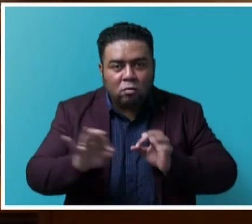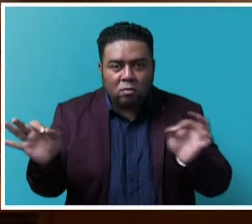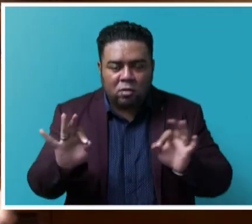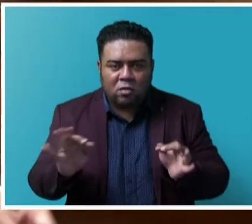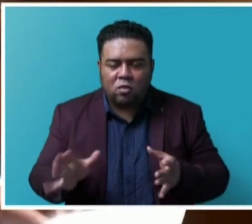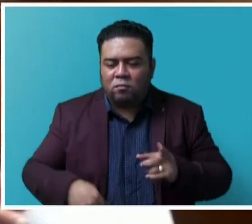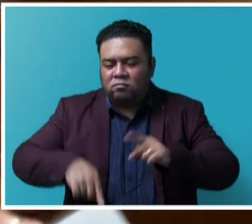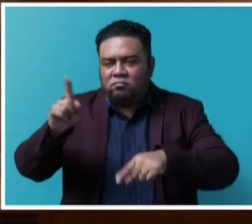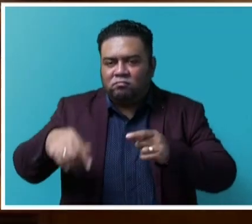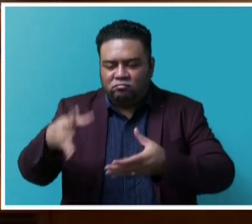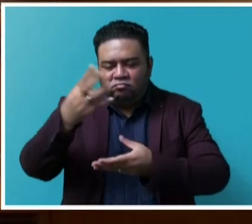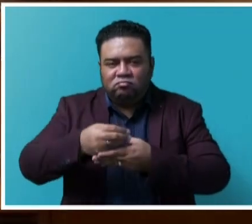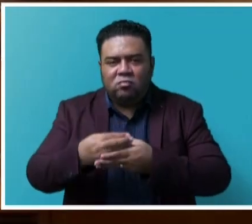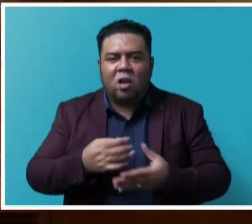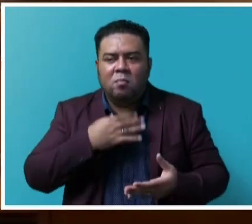exogenous factors.